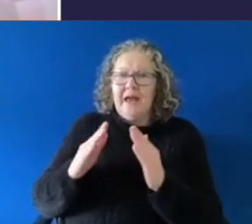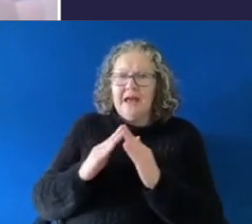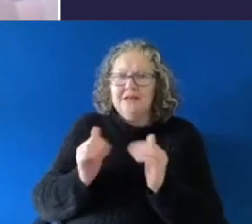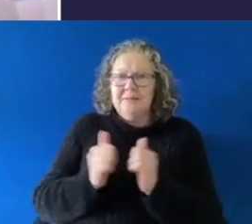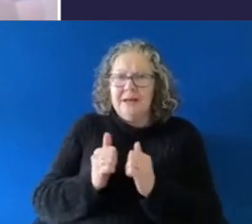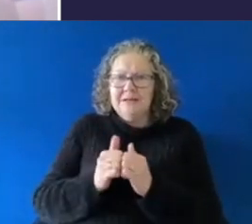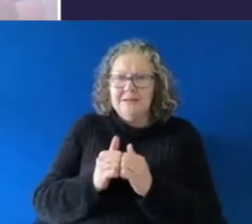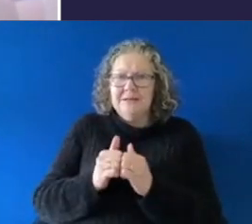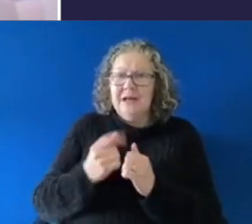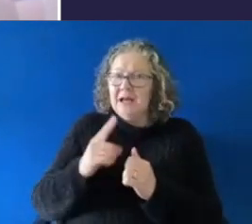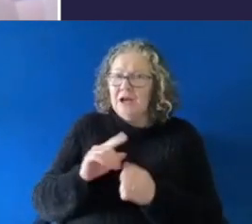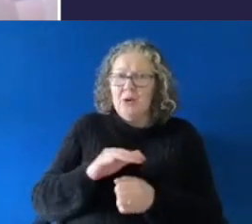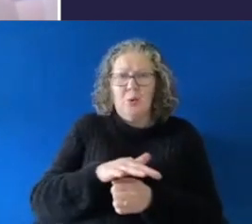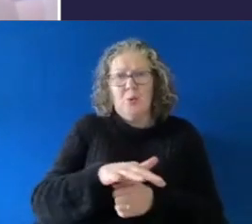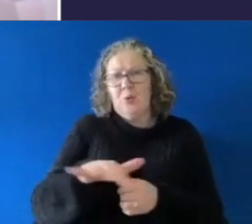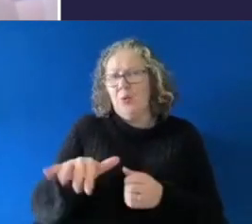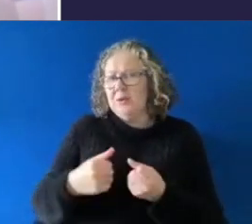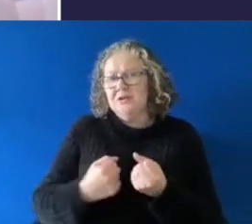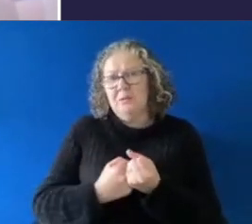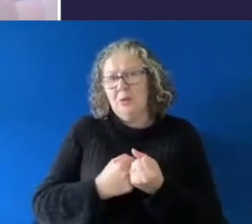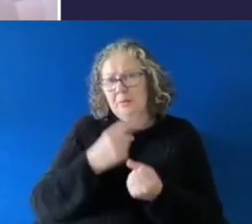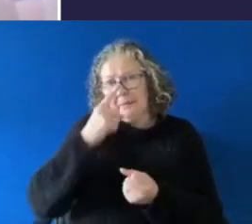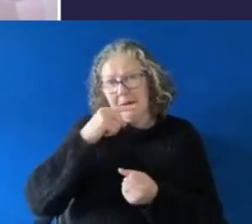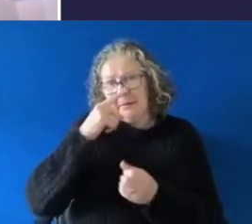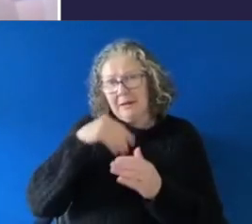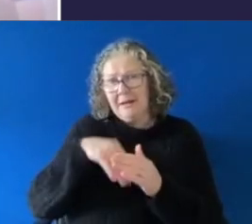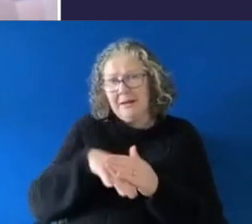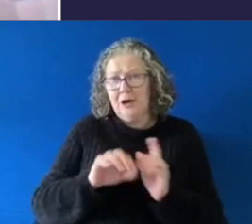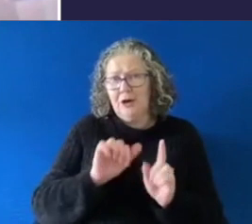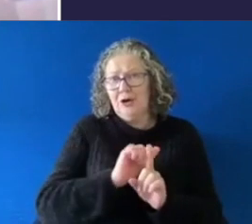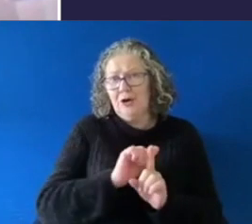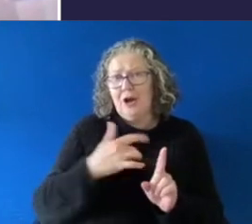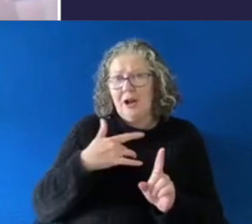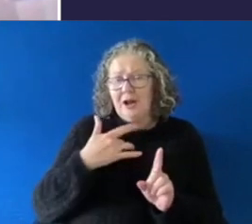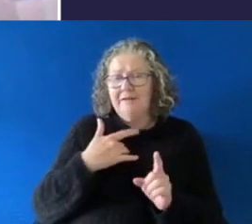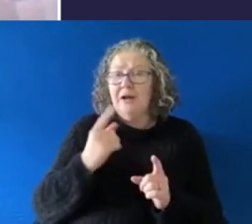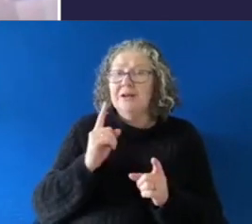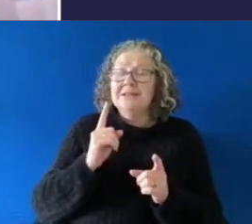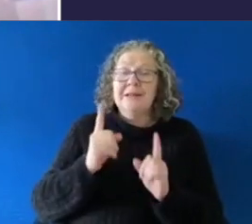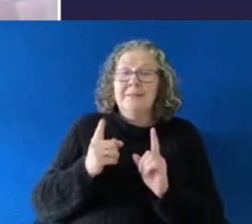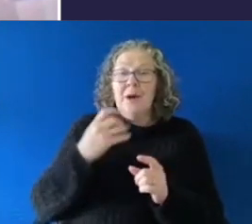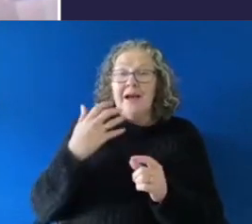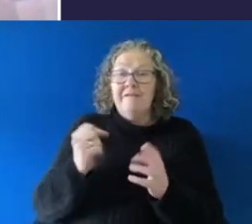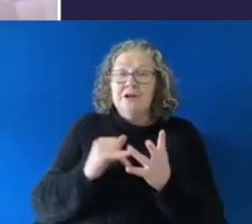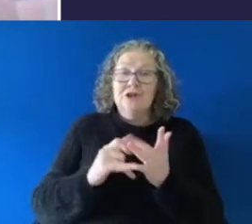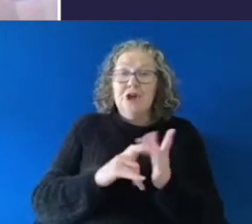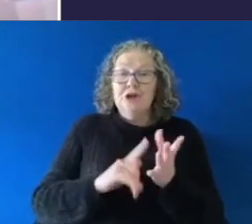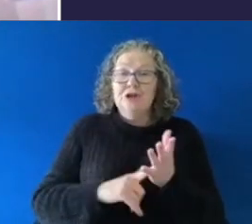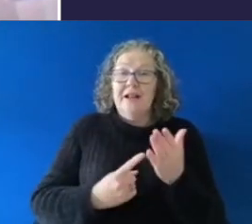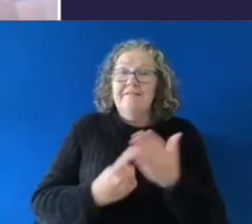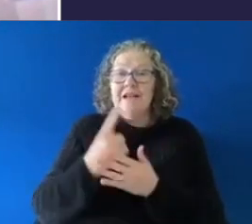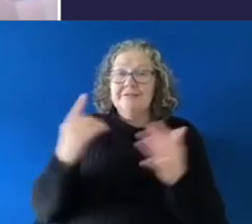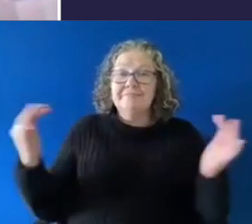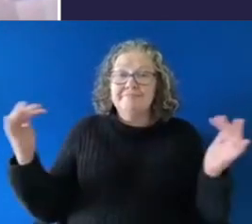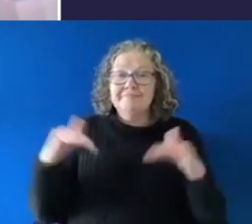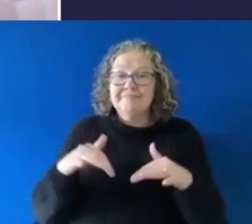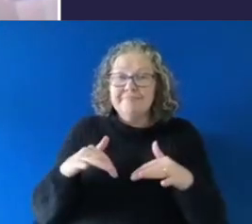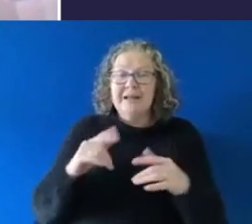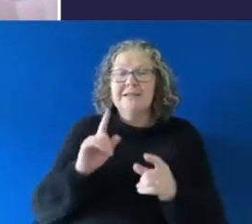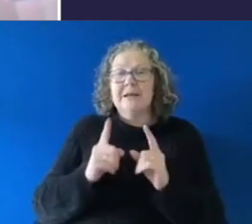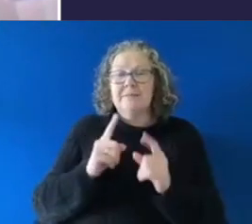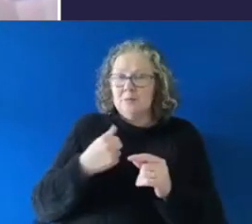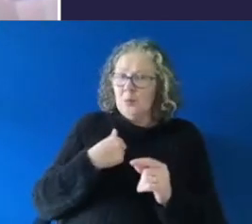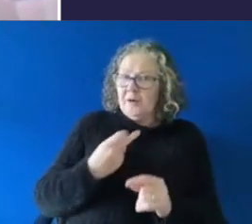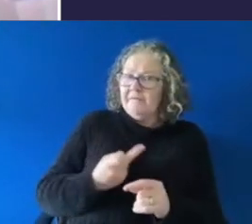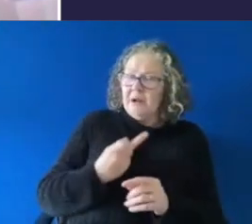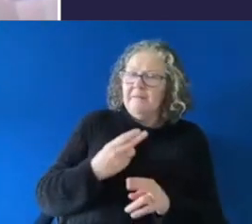fact, all of the support network around Jessica's life. We'll have, the odd social event where everyone can get together, but we also make ourselves available for those